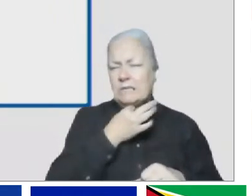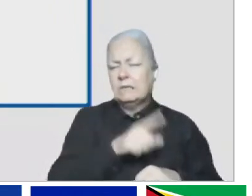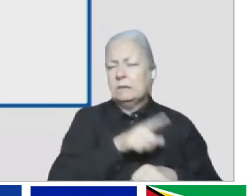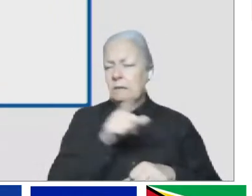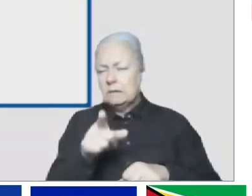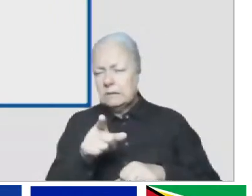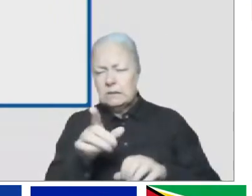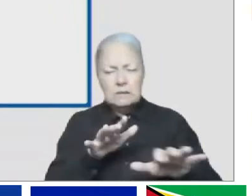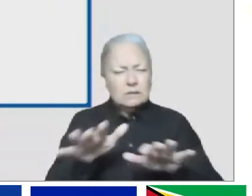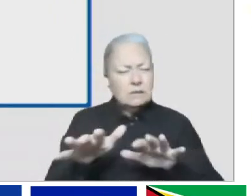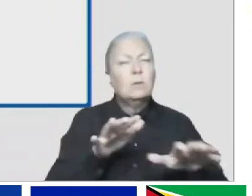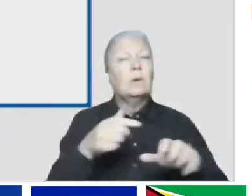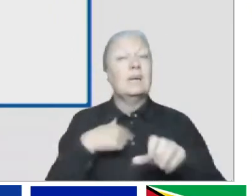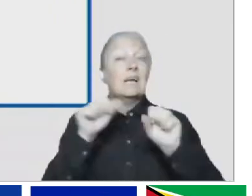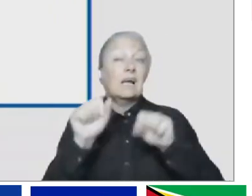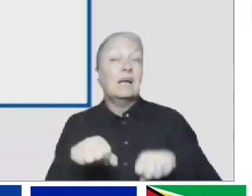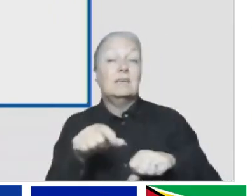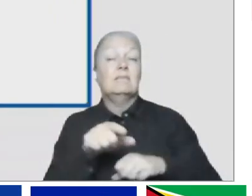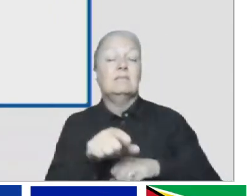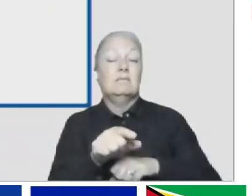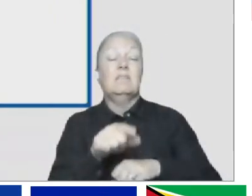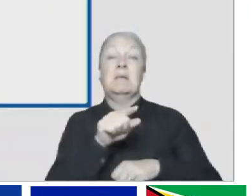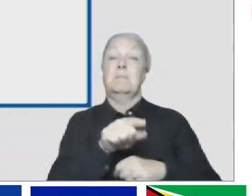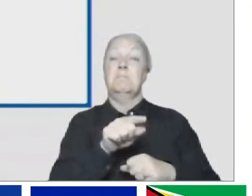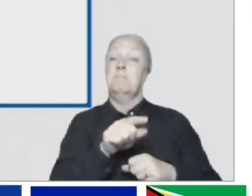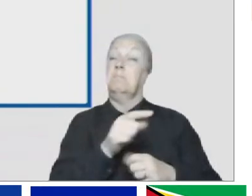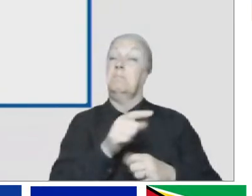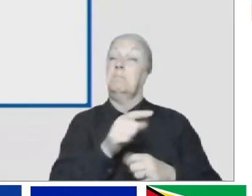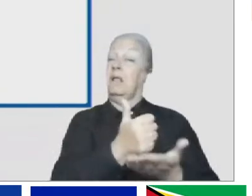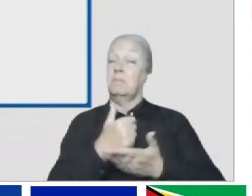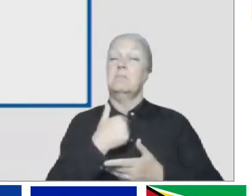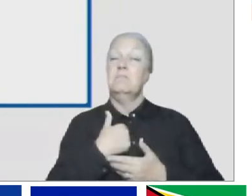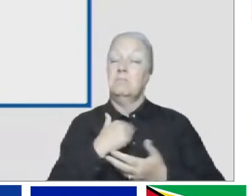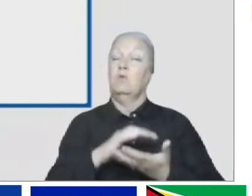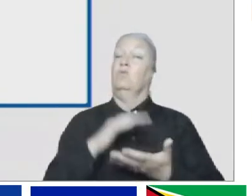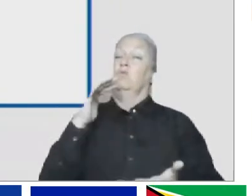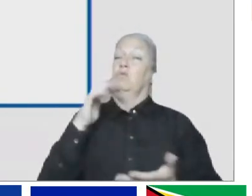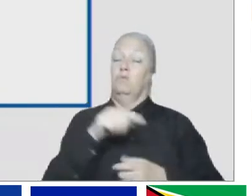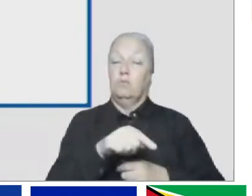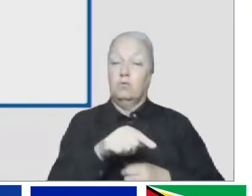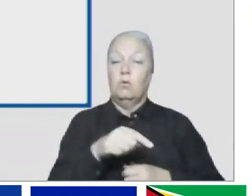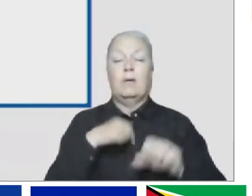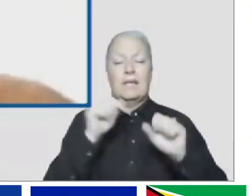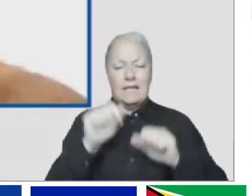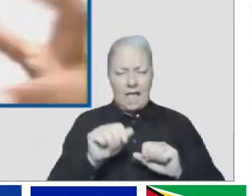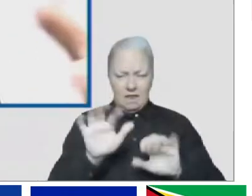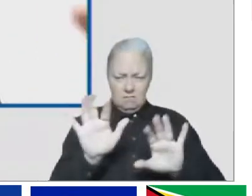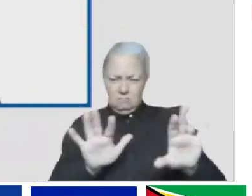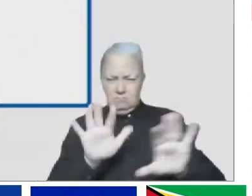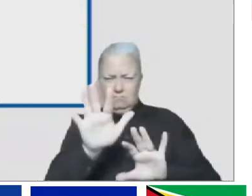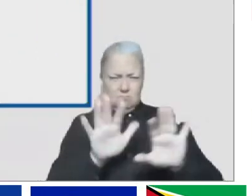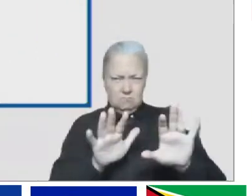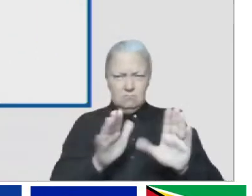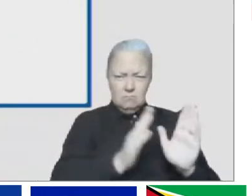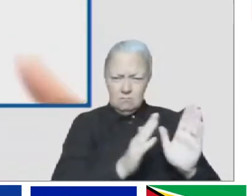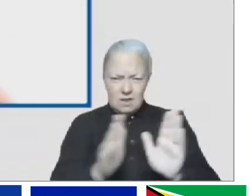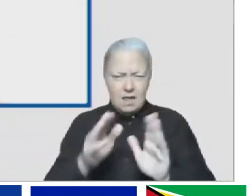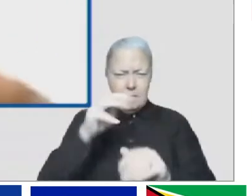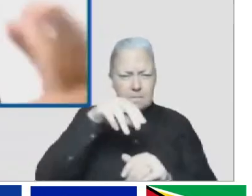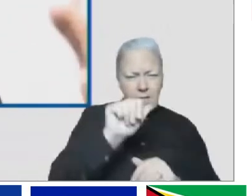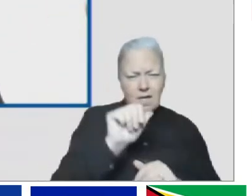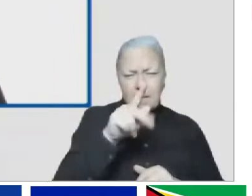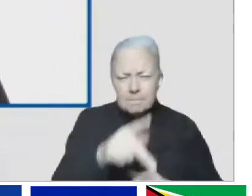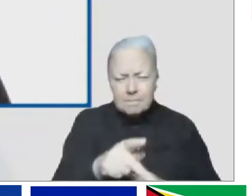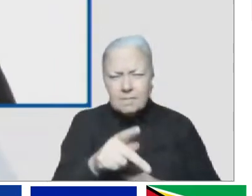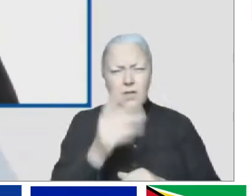extremely useful, where we are able to map and give risk aspects and risk components to